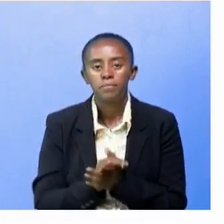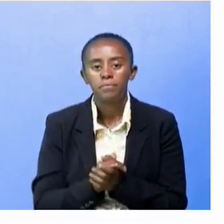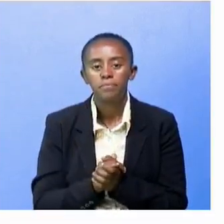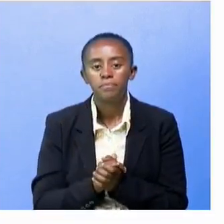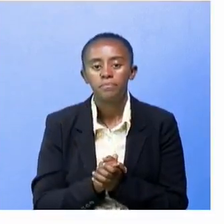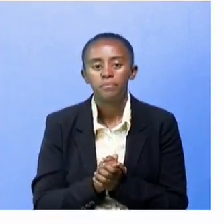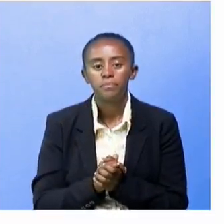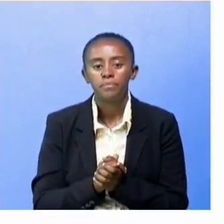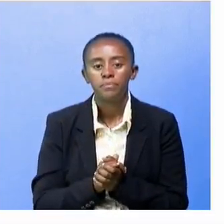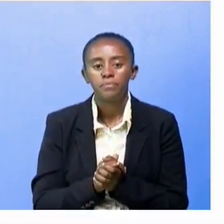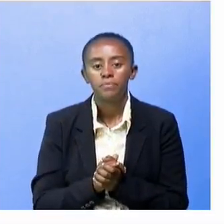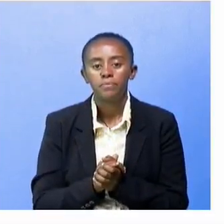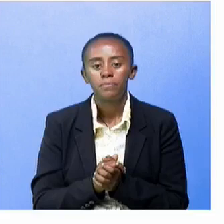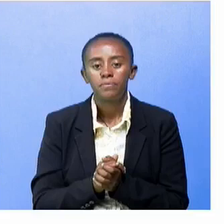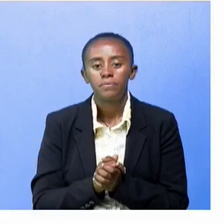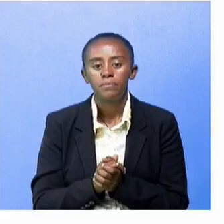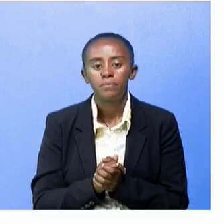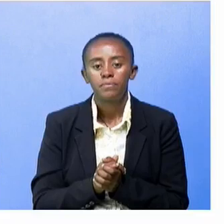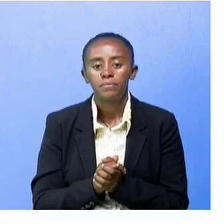Topic